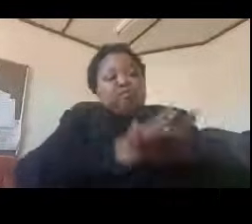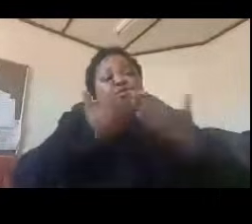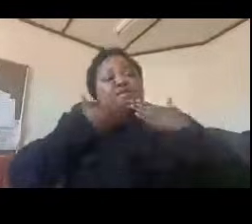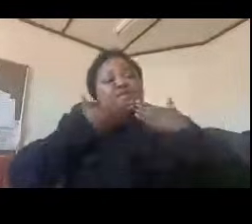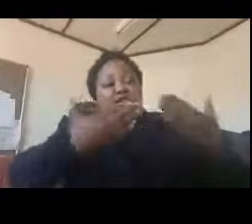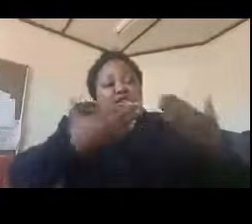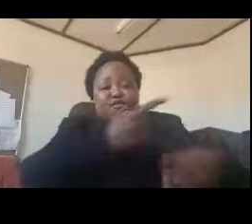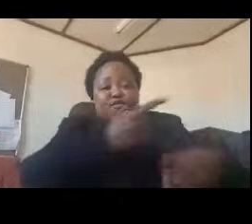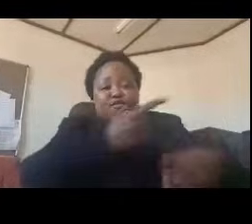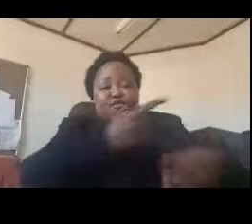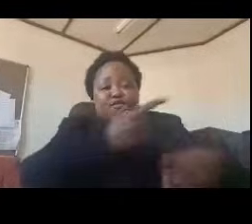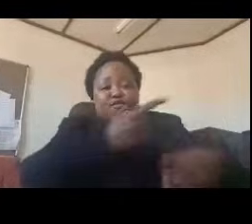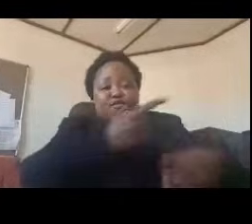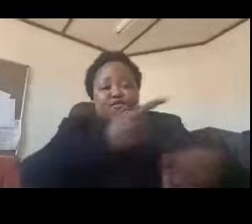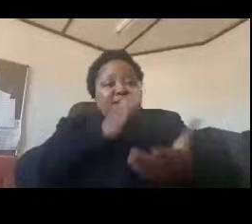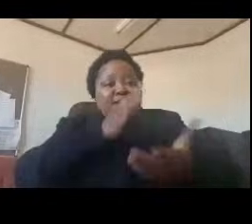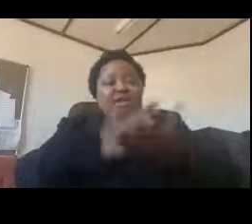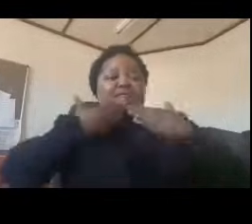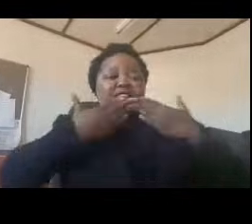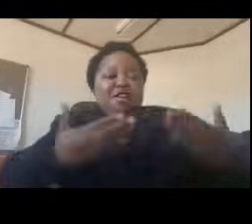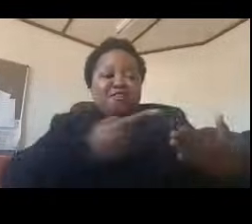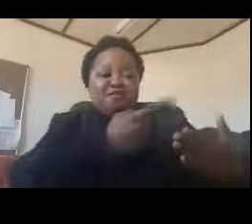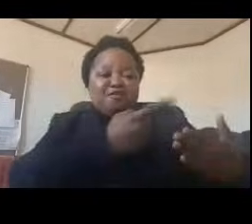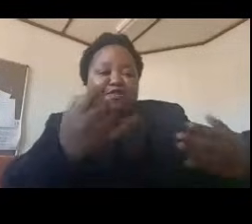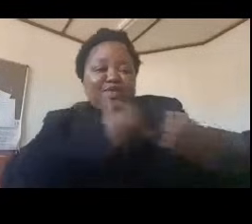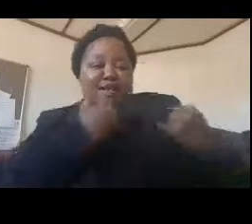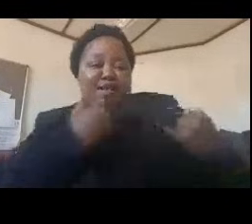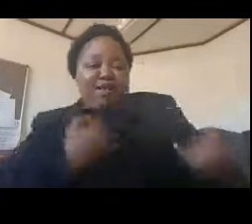and thank you for your heart.